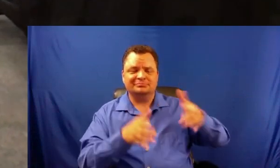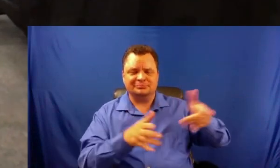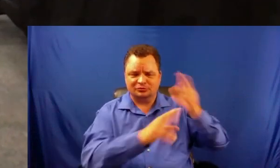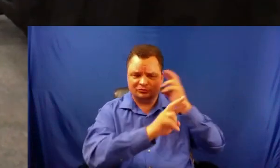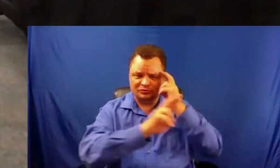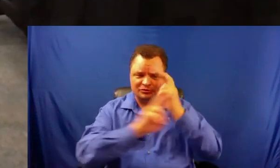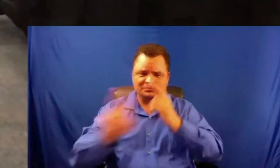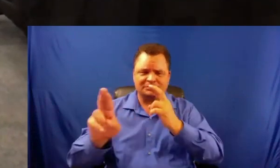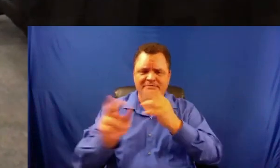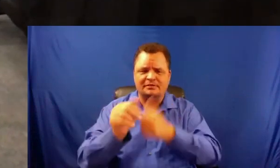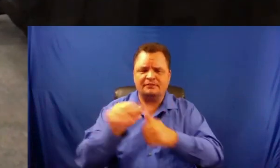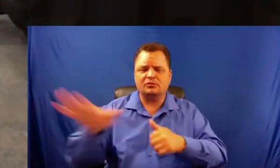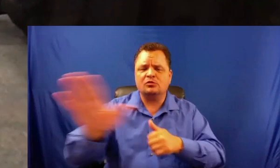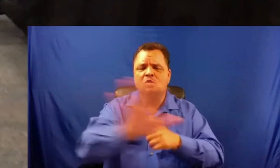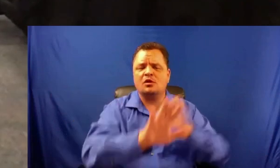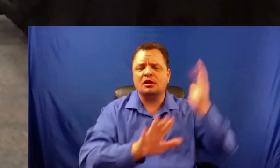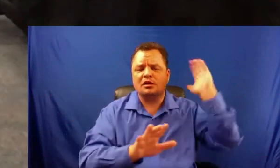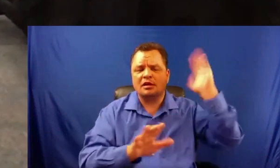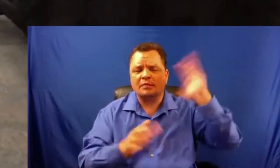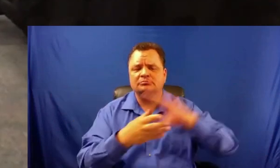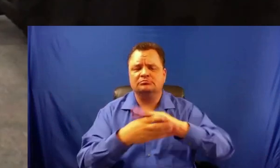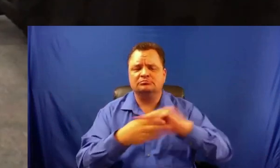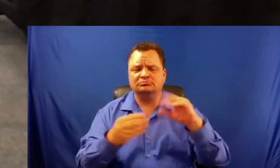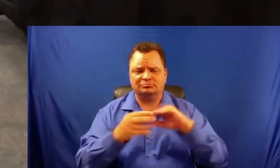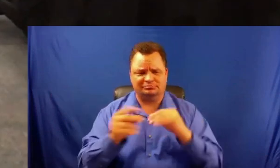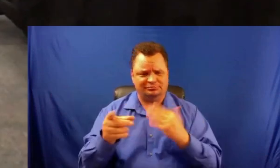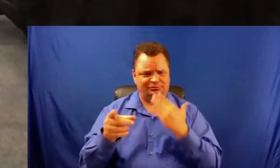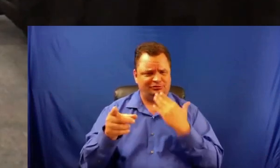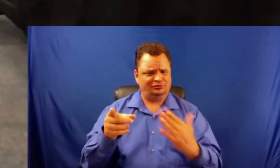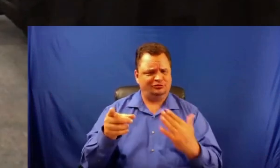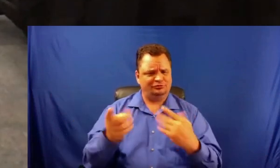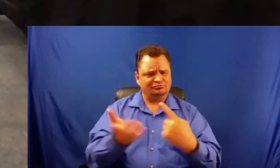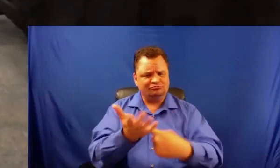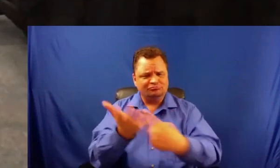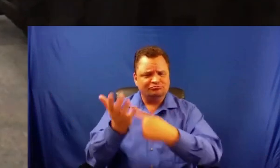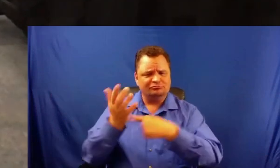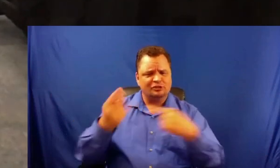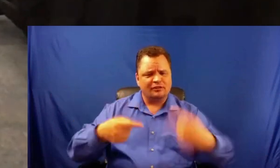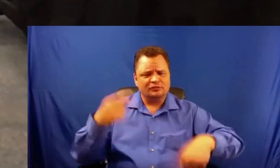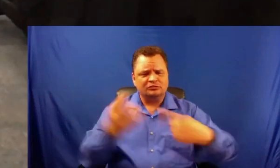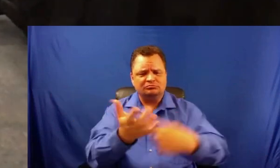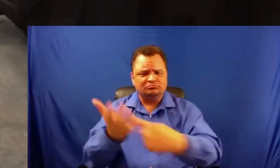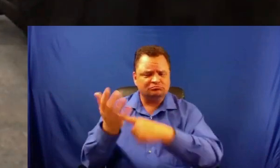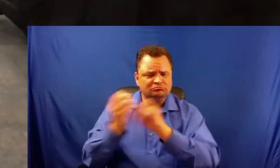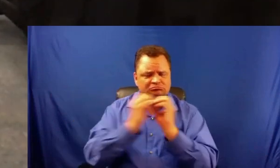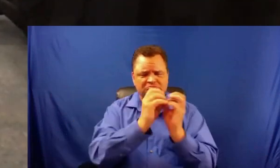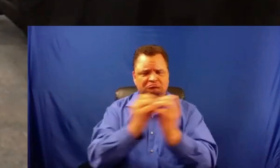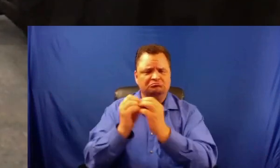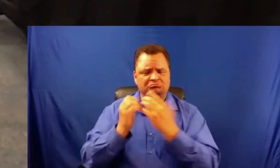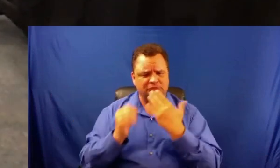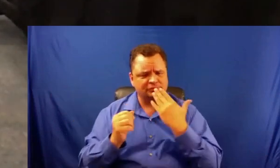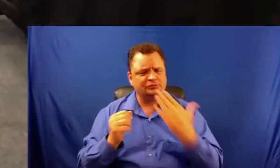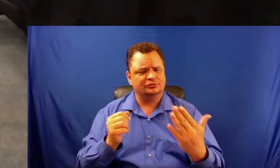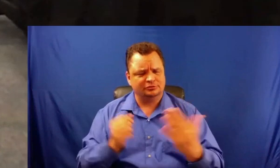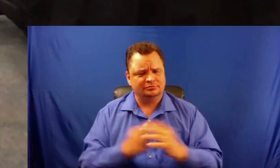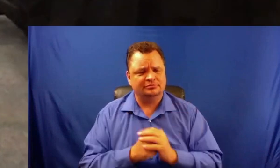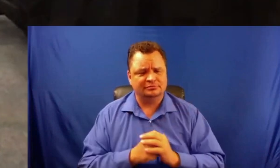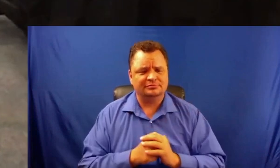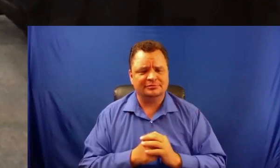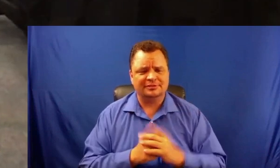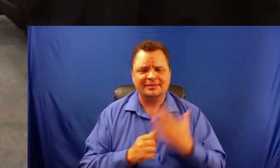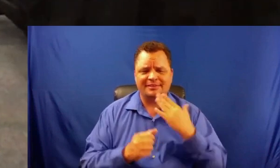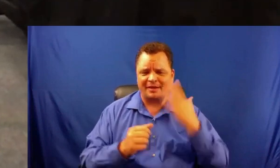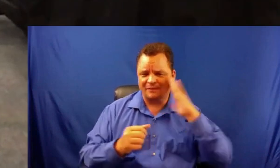well laid out arguments today is just so greatly appreciated. So thank you very much for taking the time to share